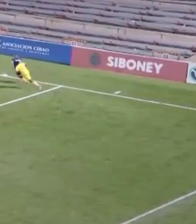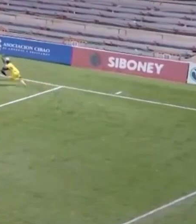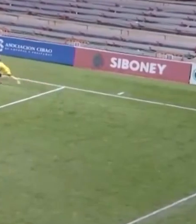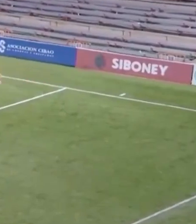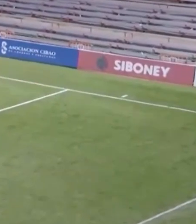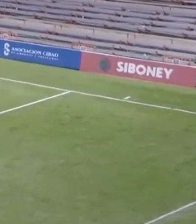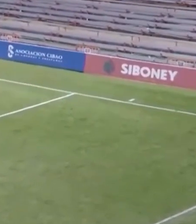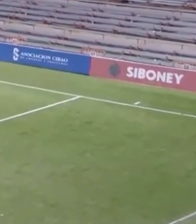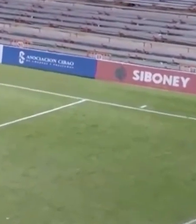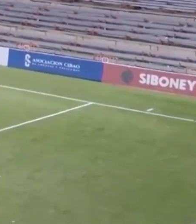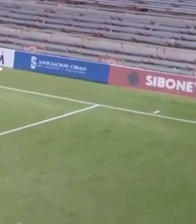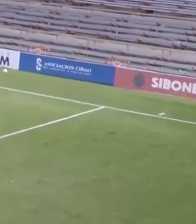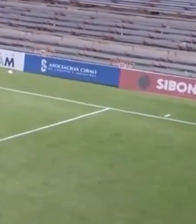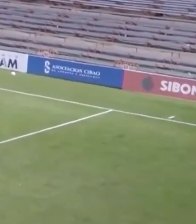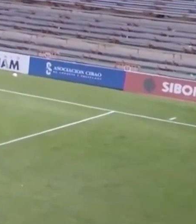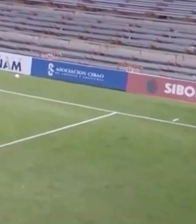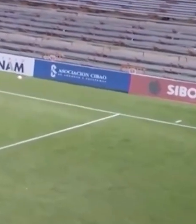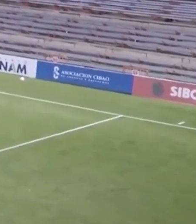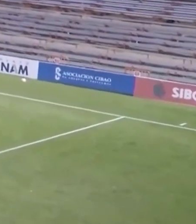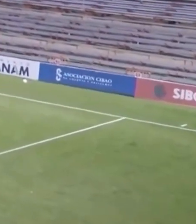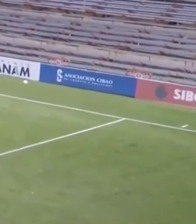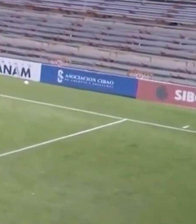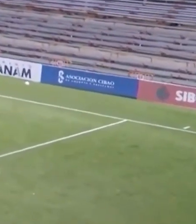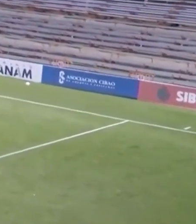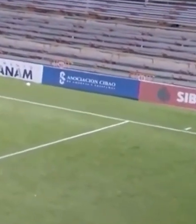Alba trying to turn inside the penalty area. He does